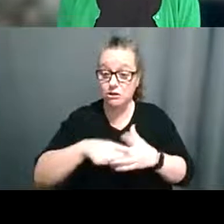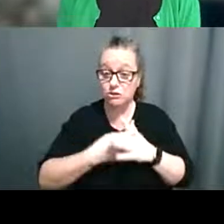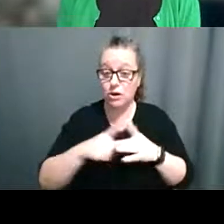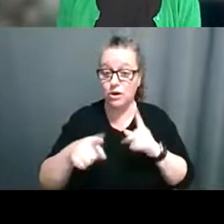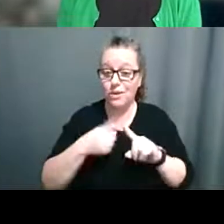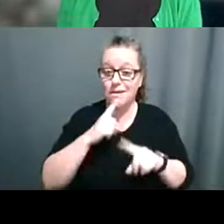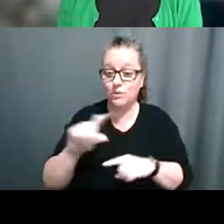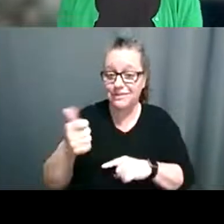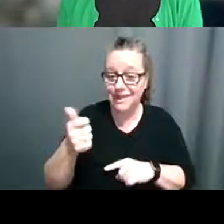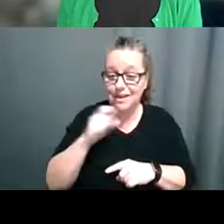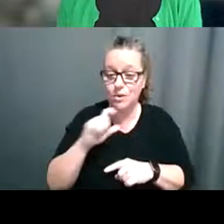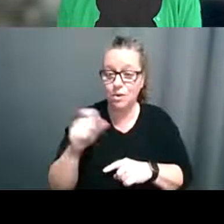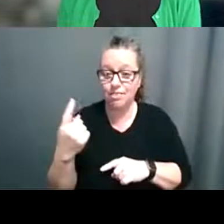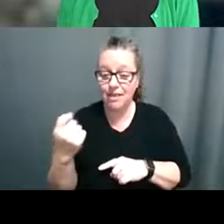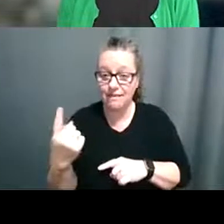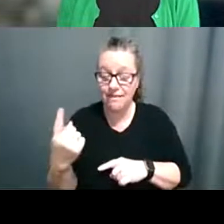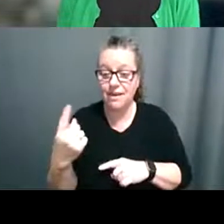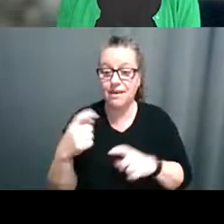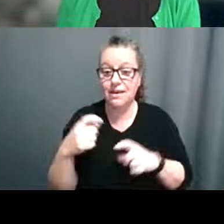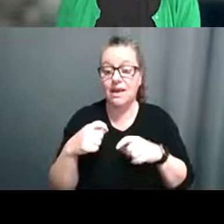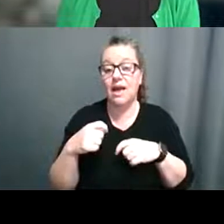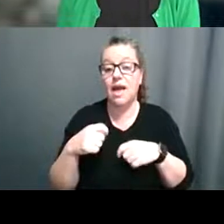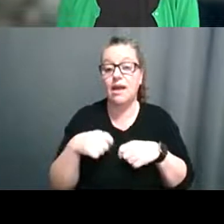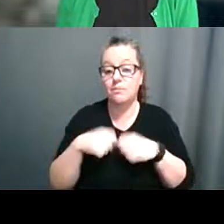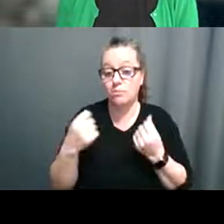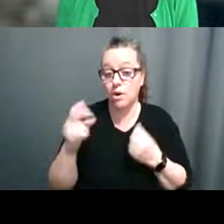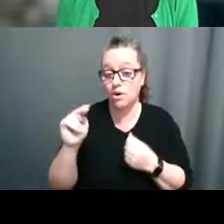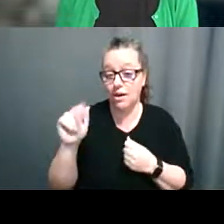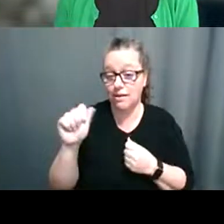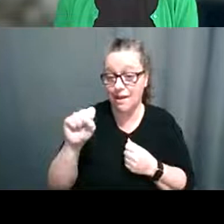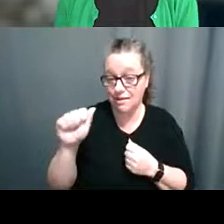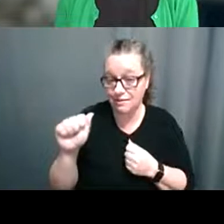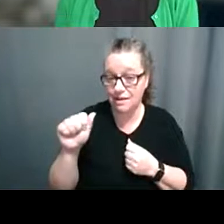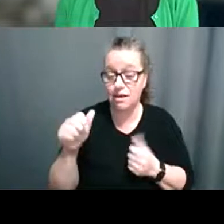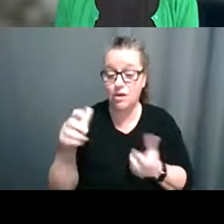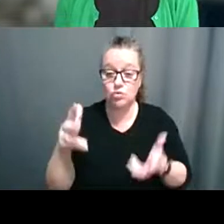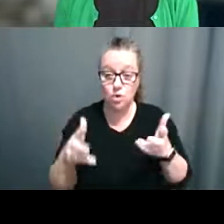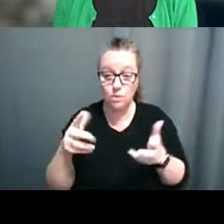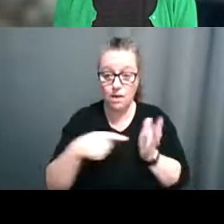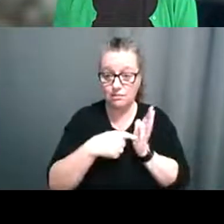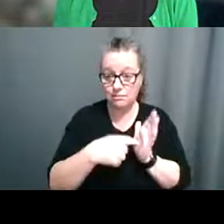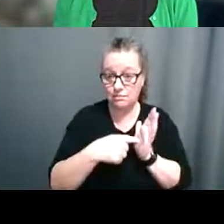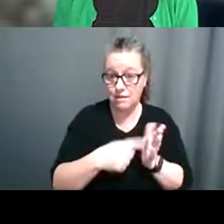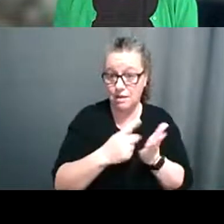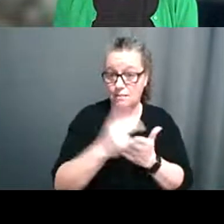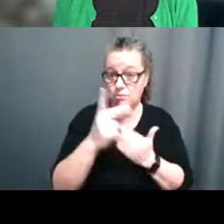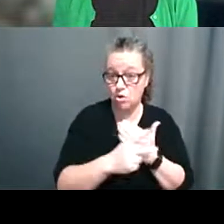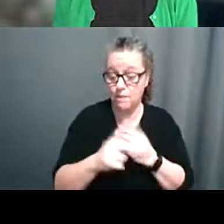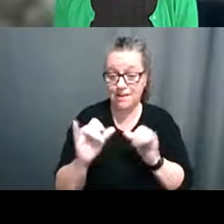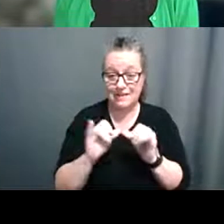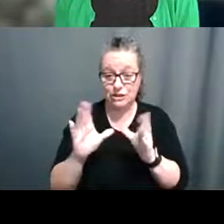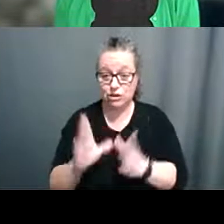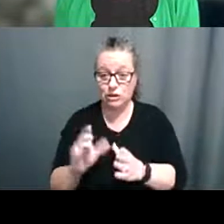or 11 and broke a NASA robot by demonstrating that the programmers and engineers hadn't done